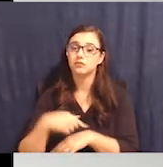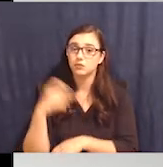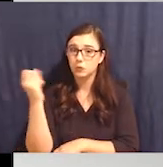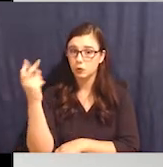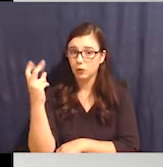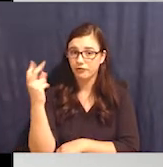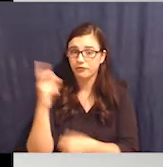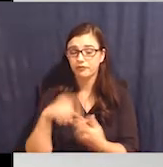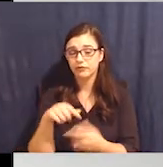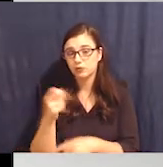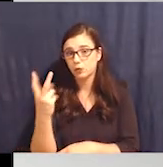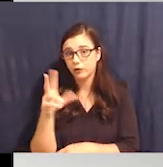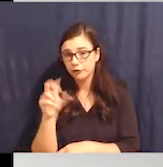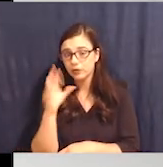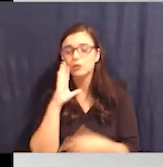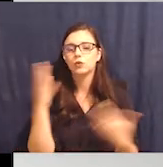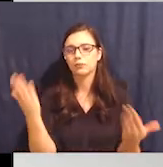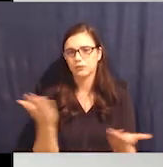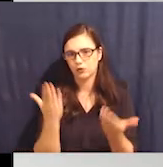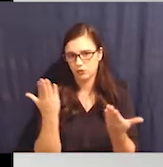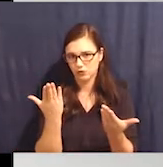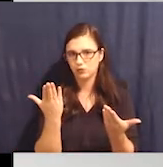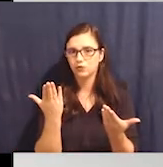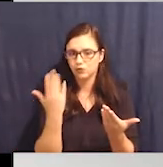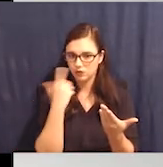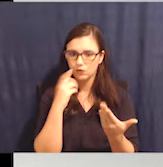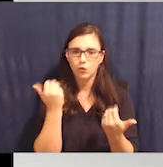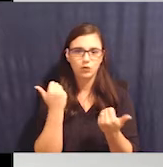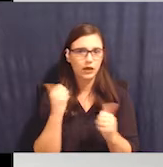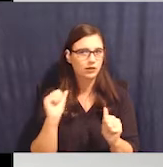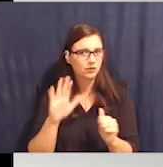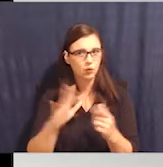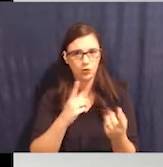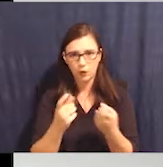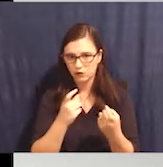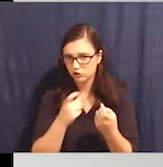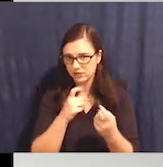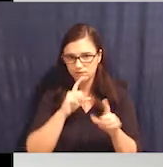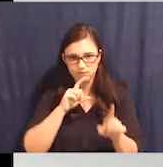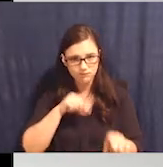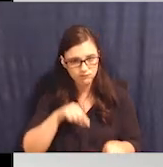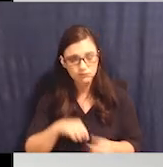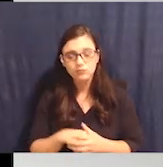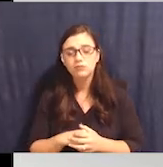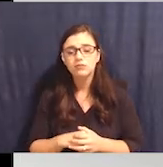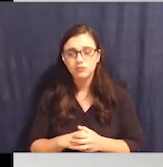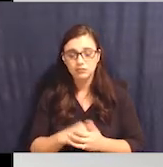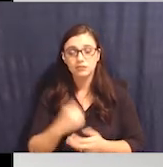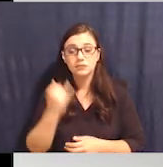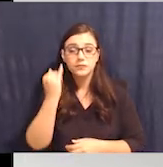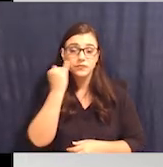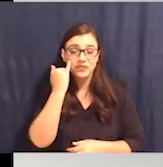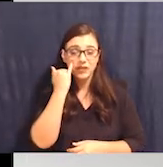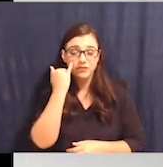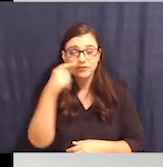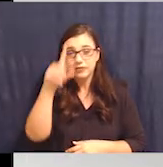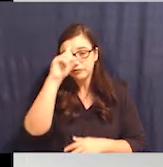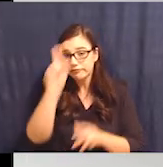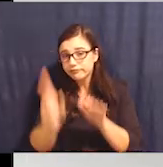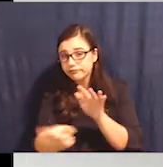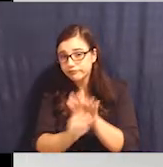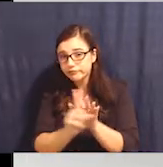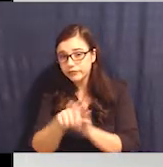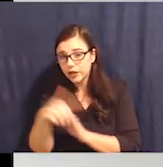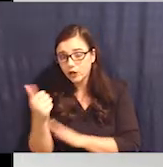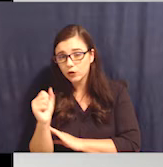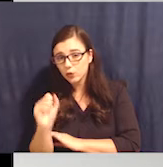here after 12 o'clock to 12:30 to address any of your questions. If you think